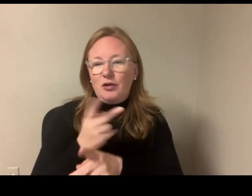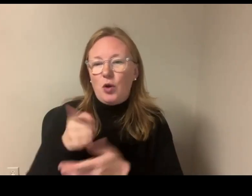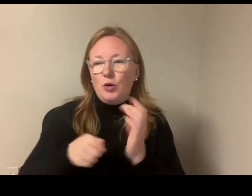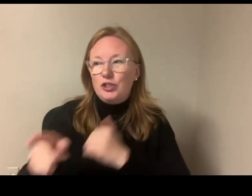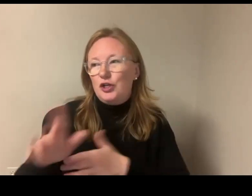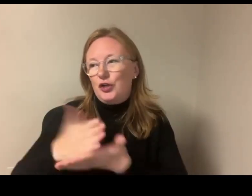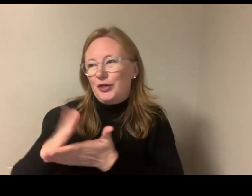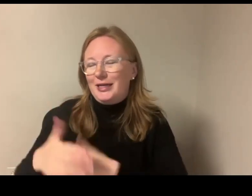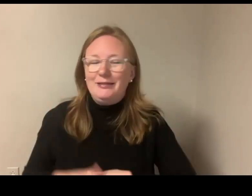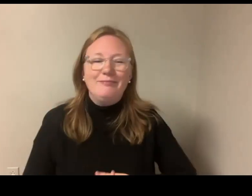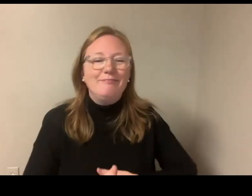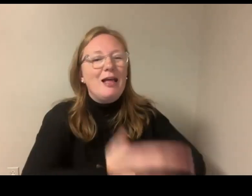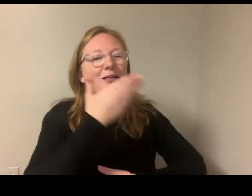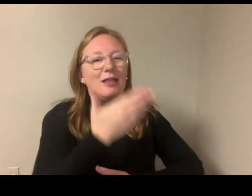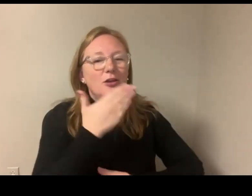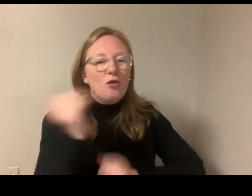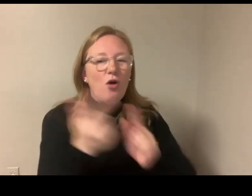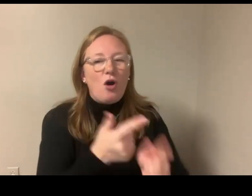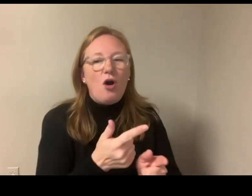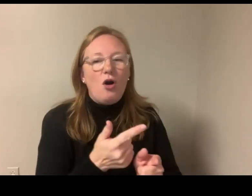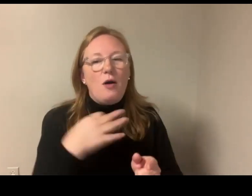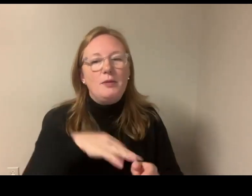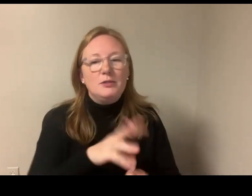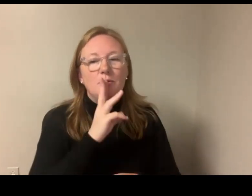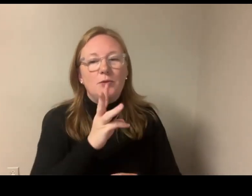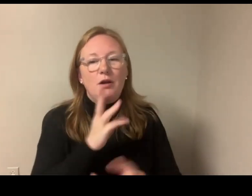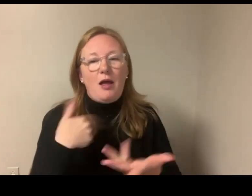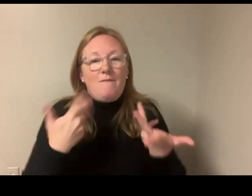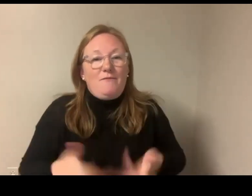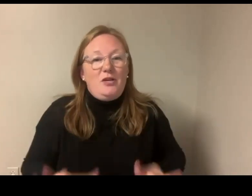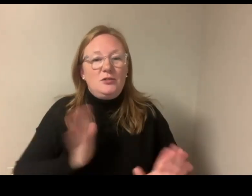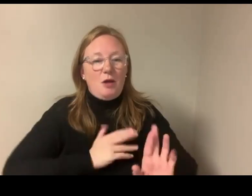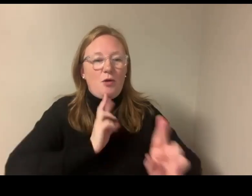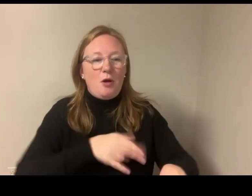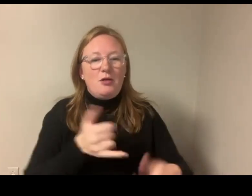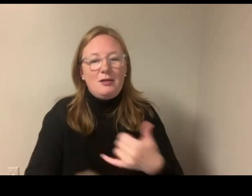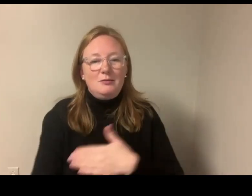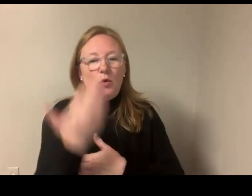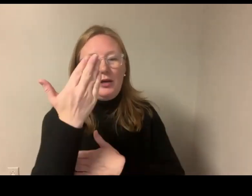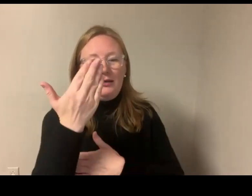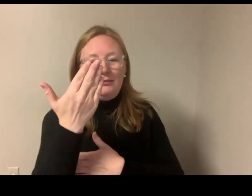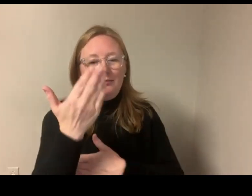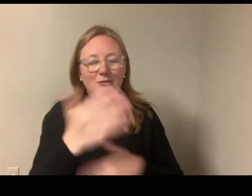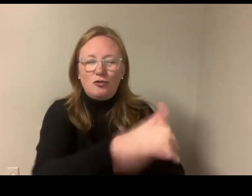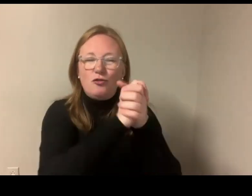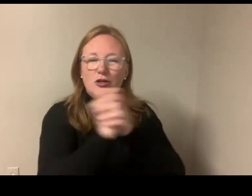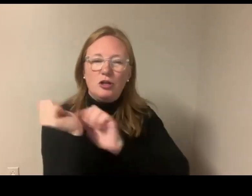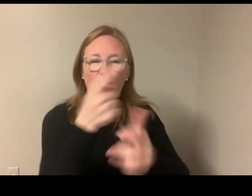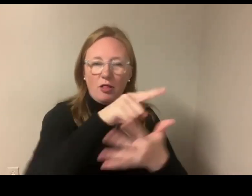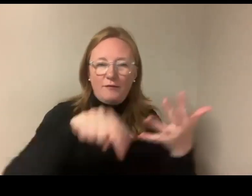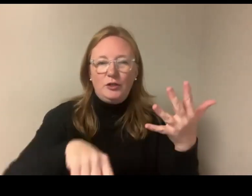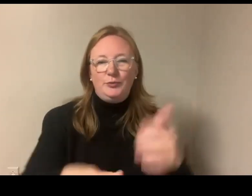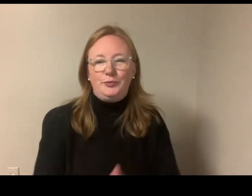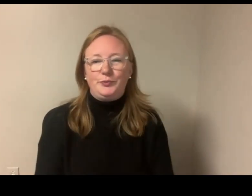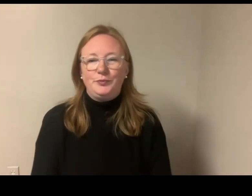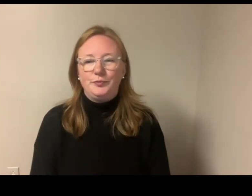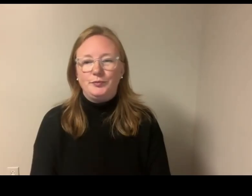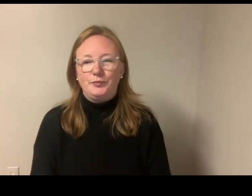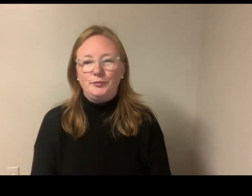service to Pittsburgh Water. Really appreciate it. That wraps up my remarks for this morning, but want to congratulate everyone.